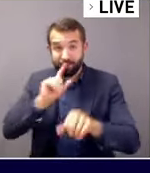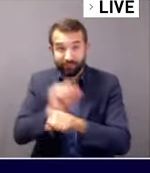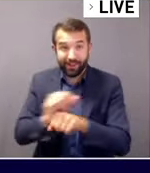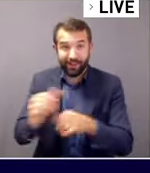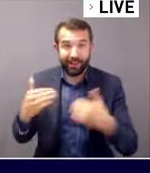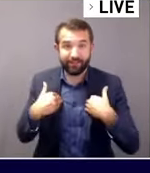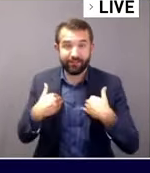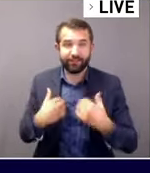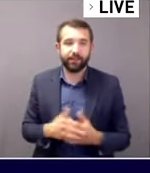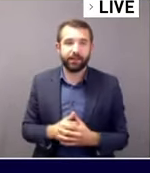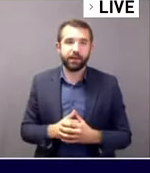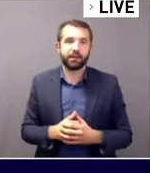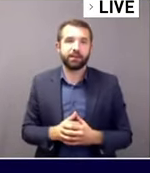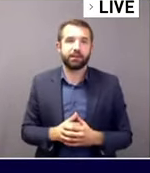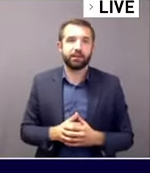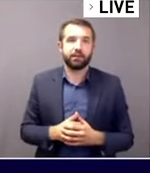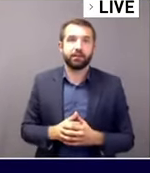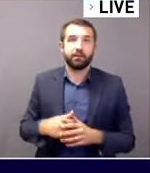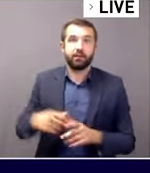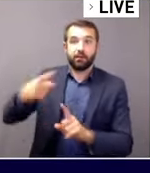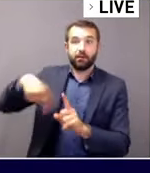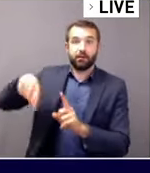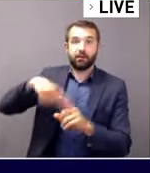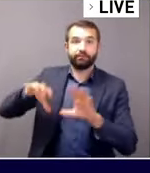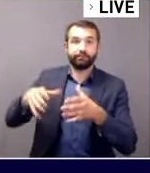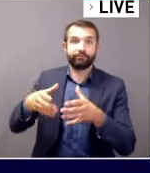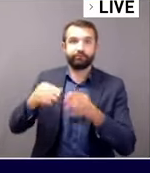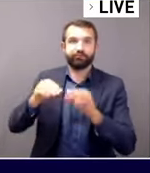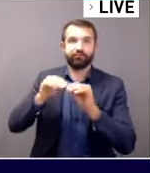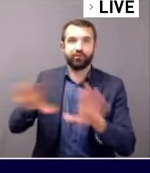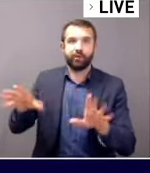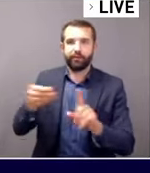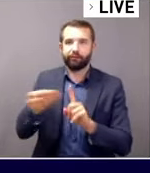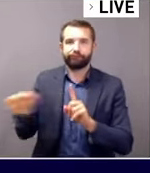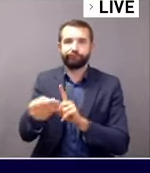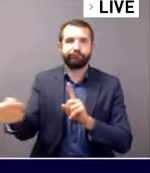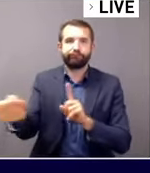are also generating community transmission. Individuals